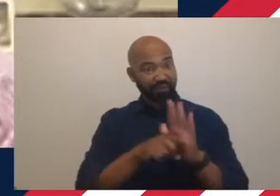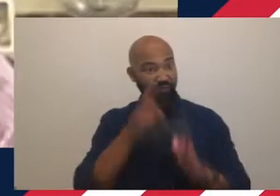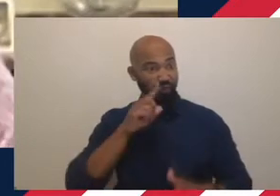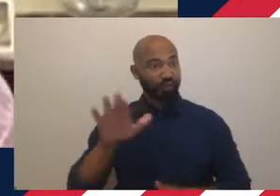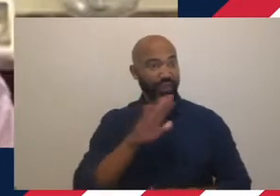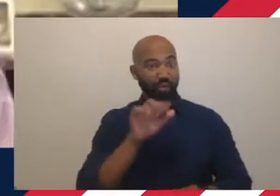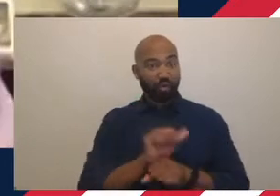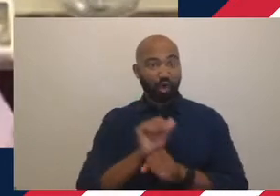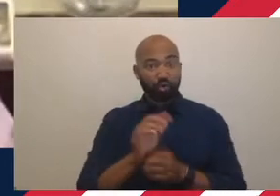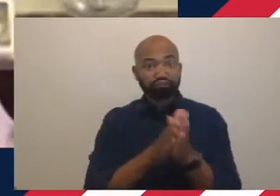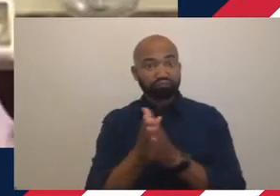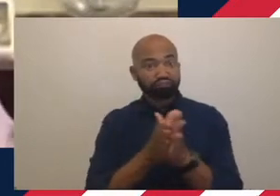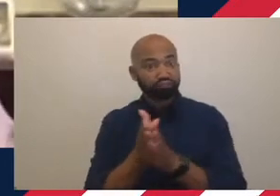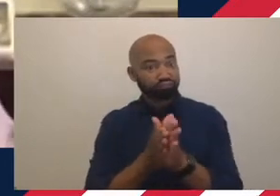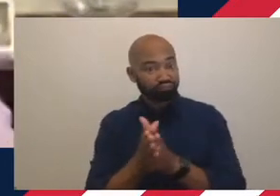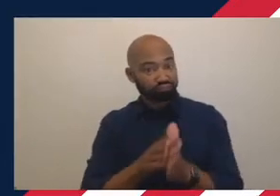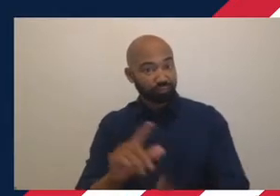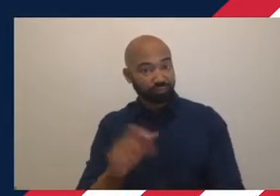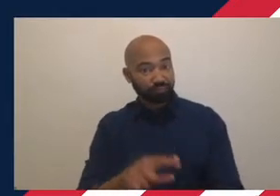in?